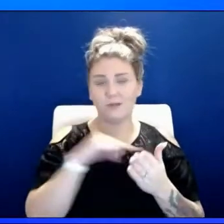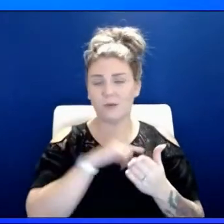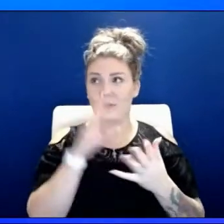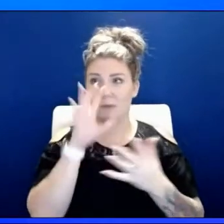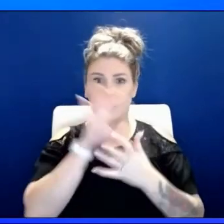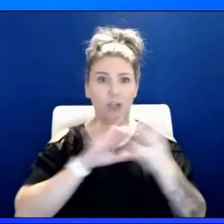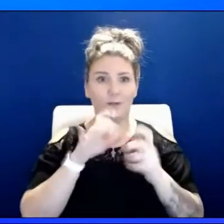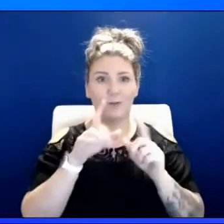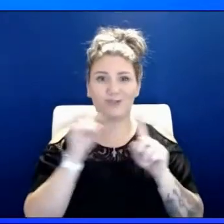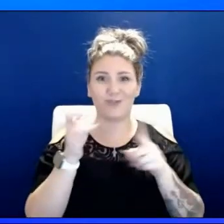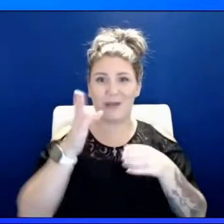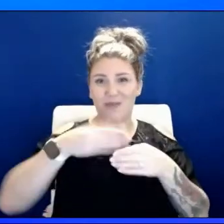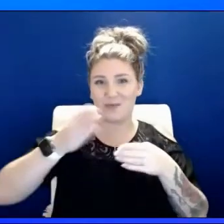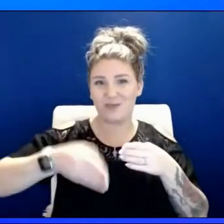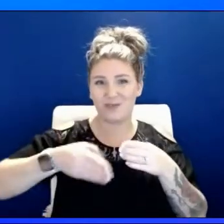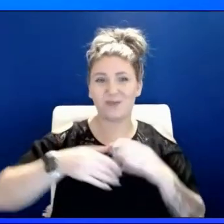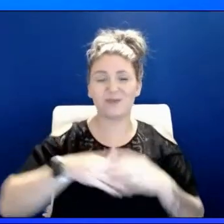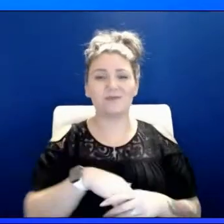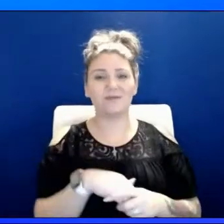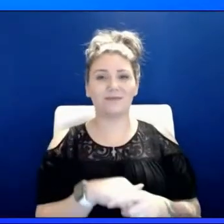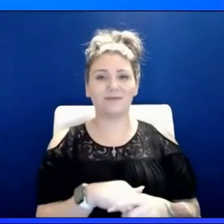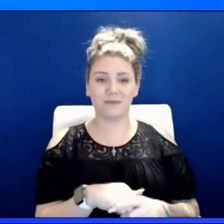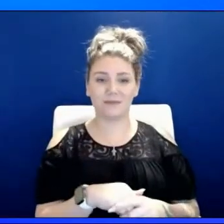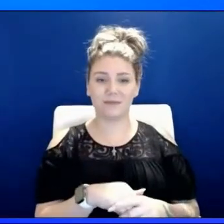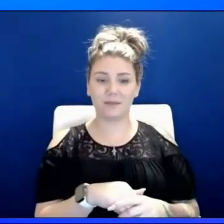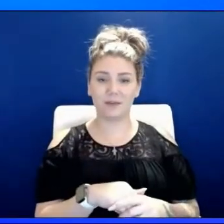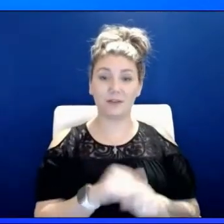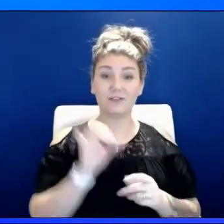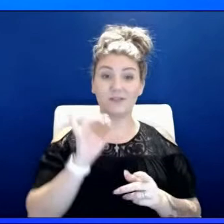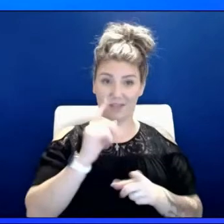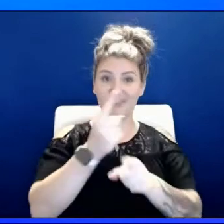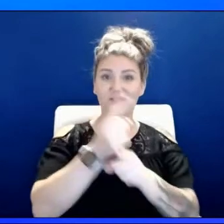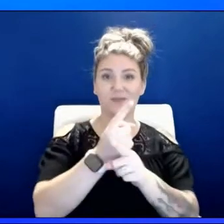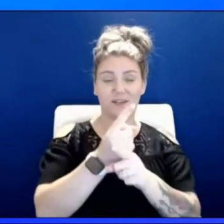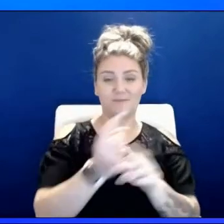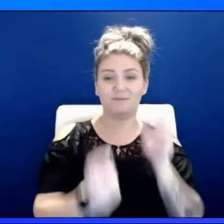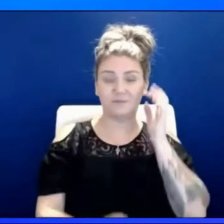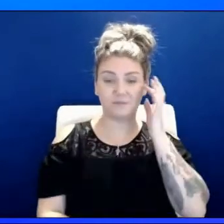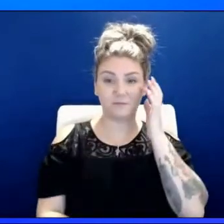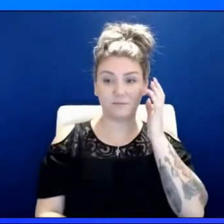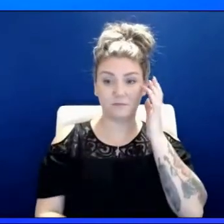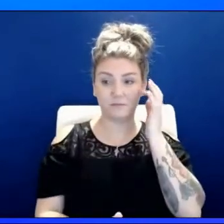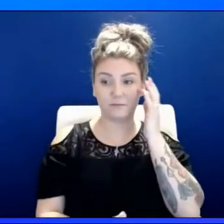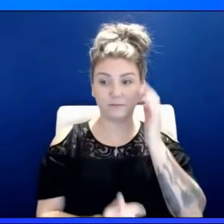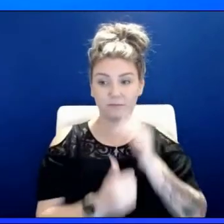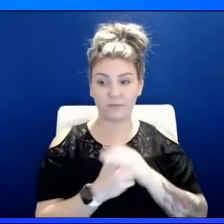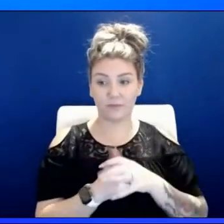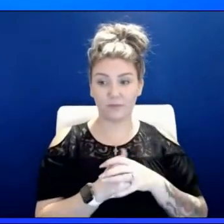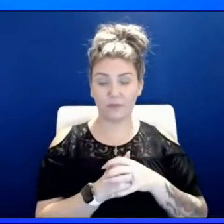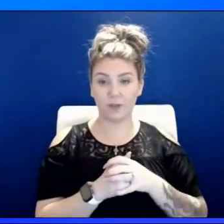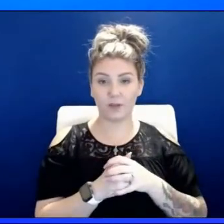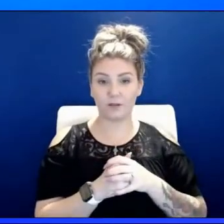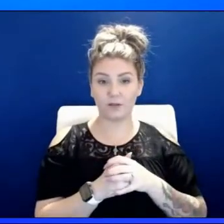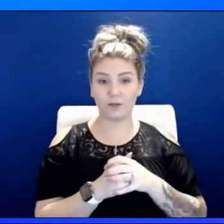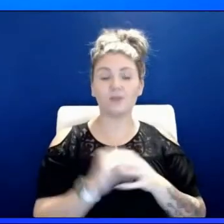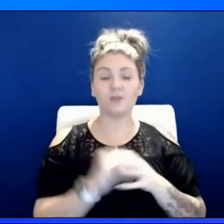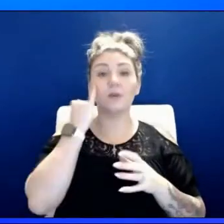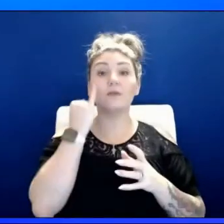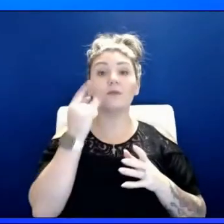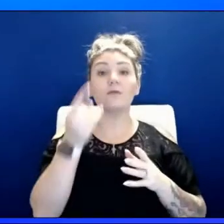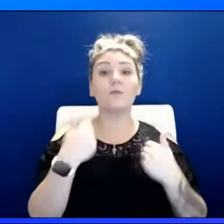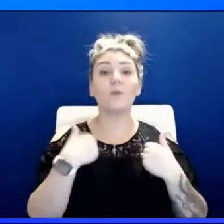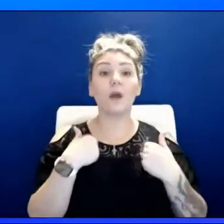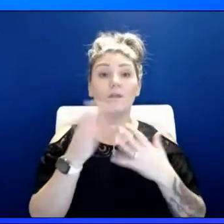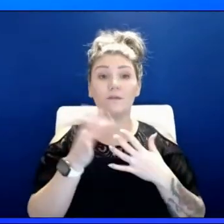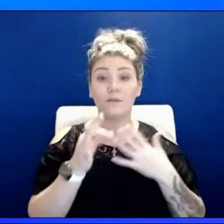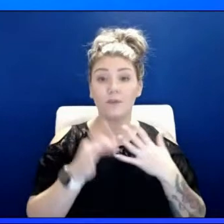results. And so that is correct. And so if you have that choice, I would say review